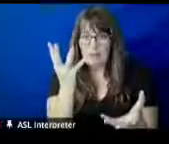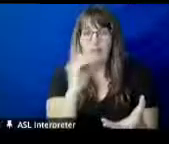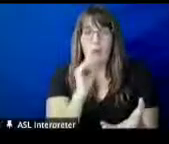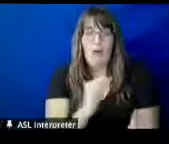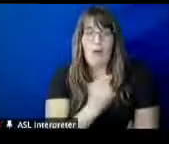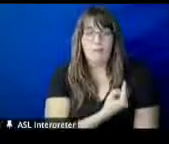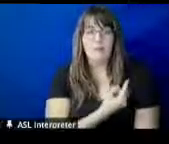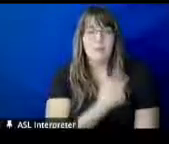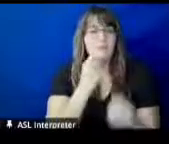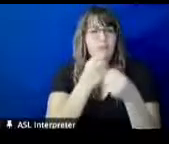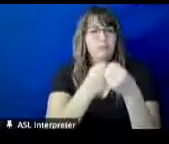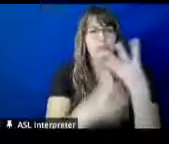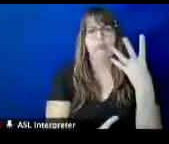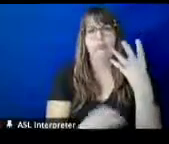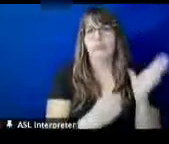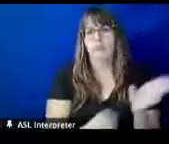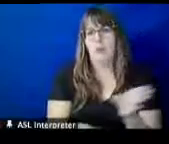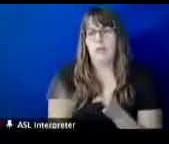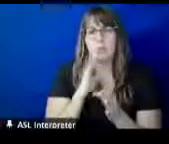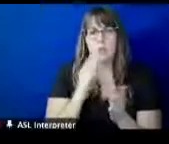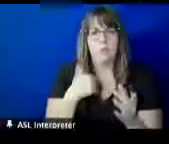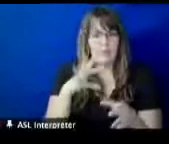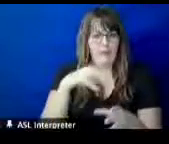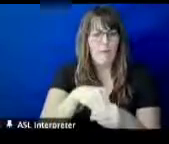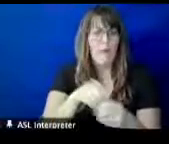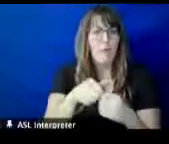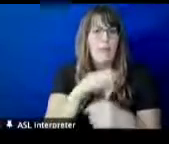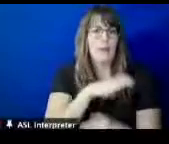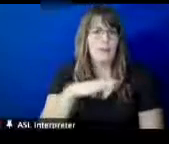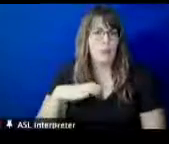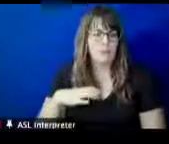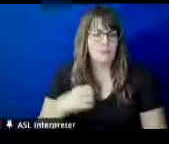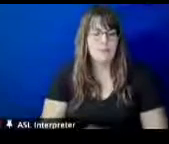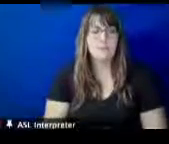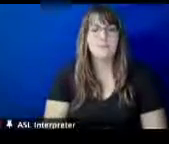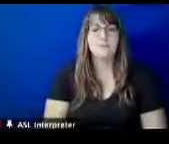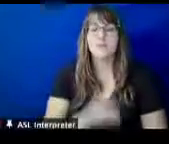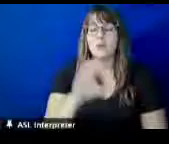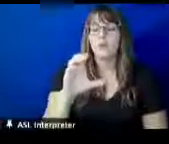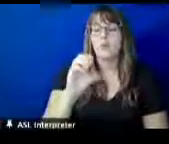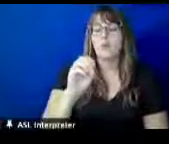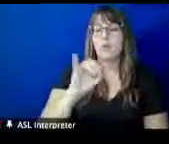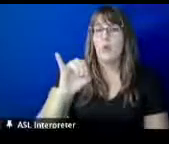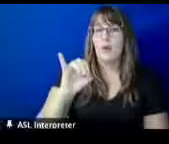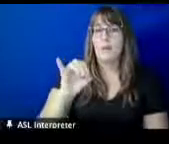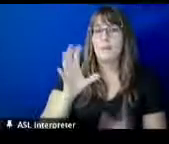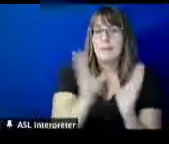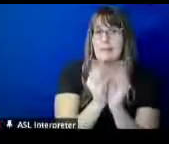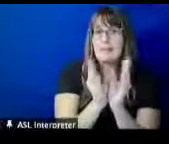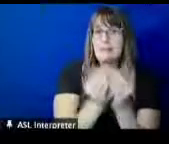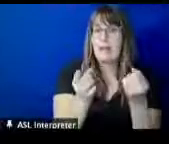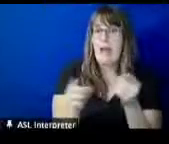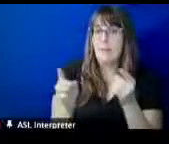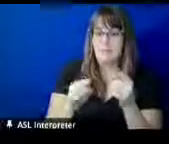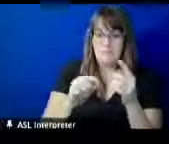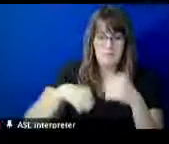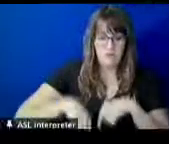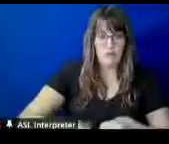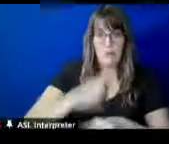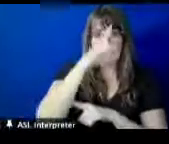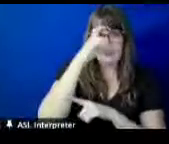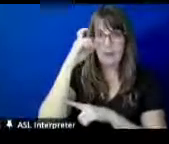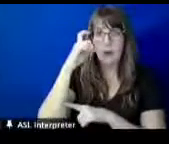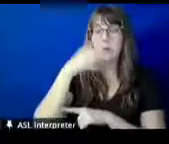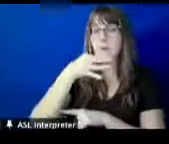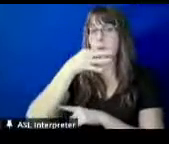There are numerous ways to provide public input to the Commission. The COI public input meetings take place throughout the summer and are coming